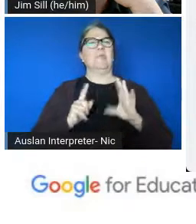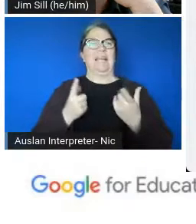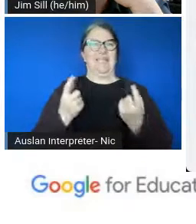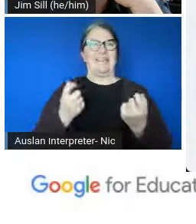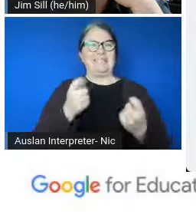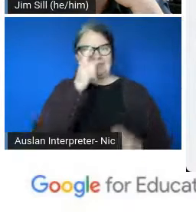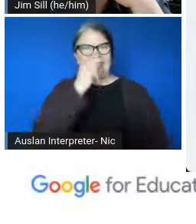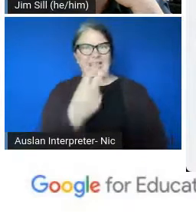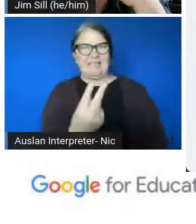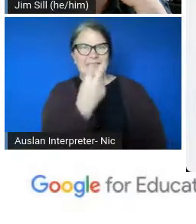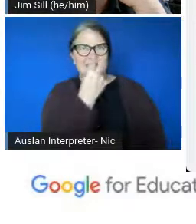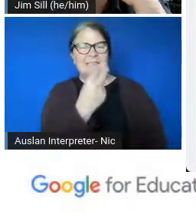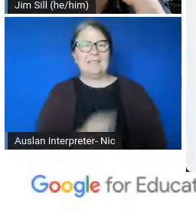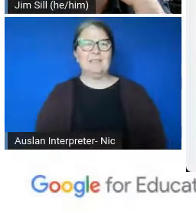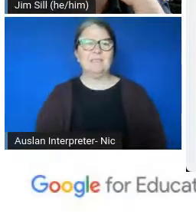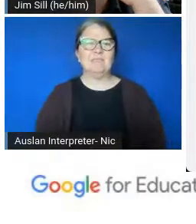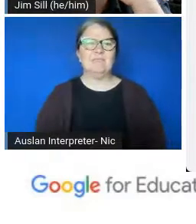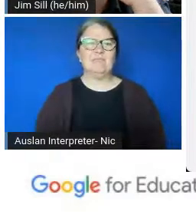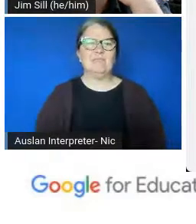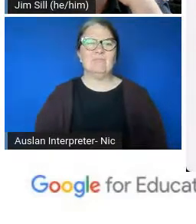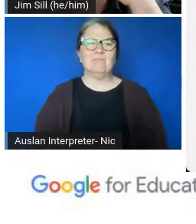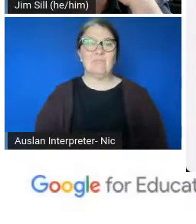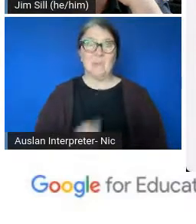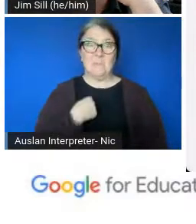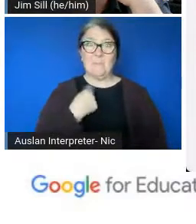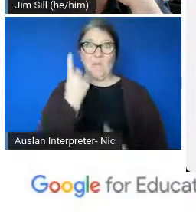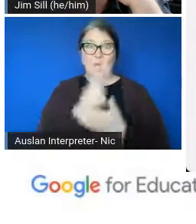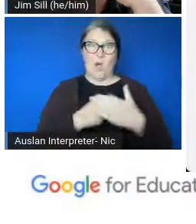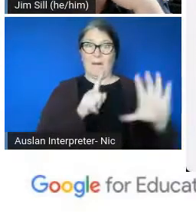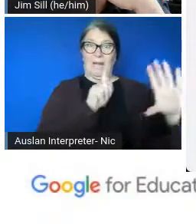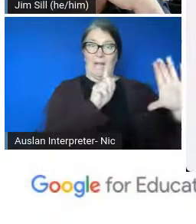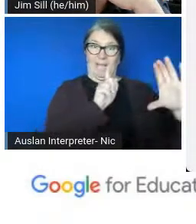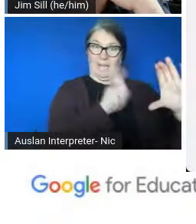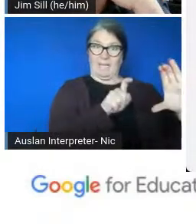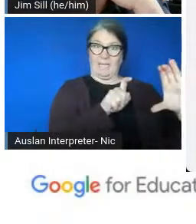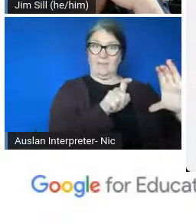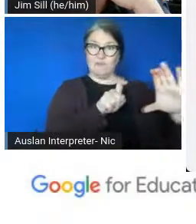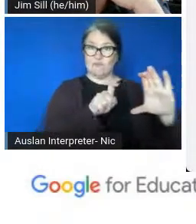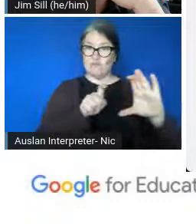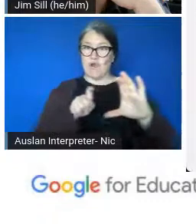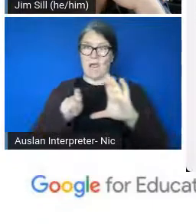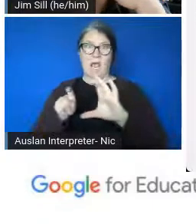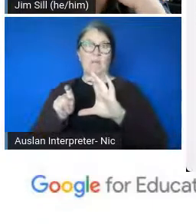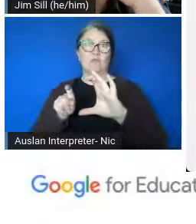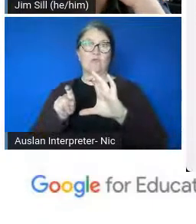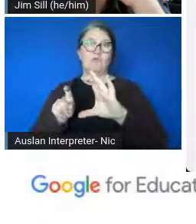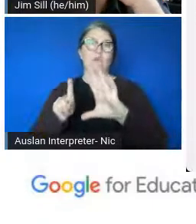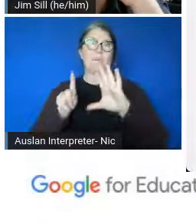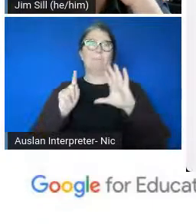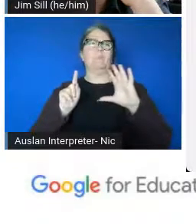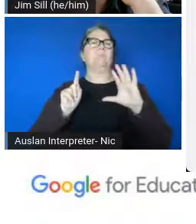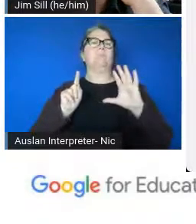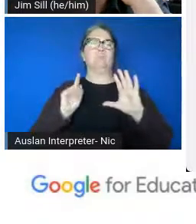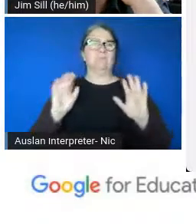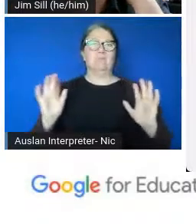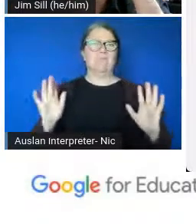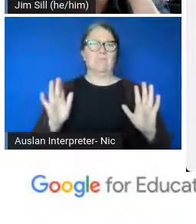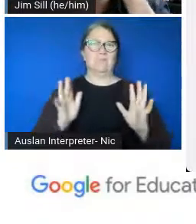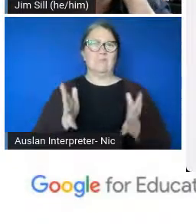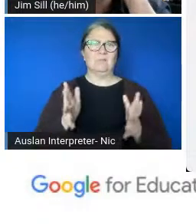across the website. So I'm just clicking and dragging and dropping. So I'm changing where I want that layout to go.